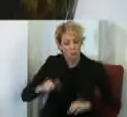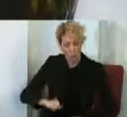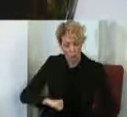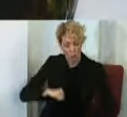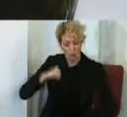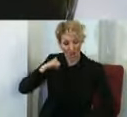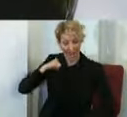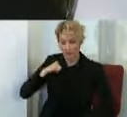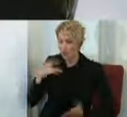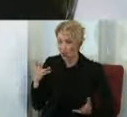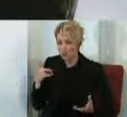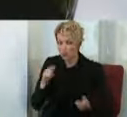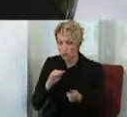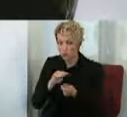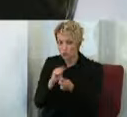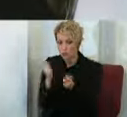transformation.